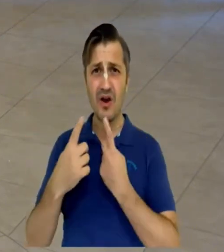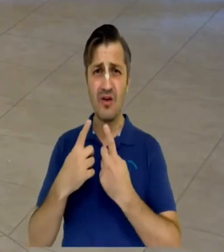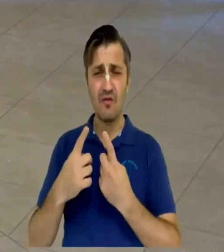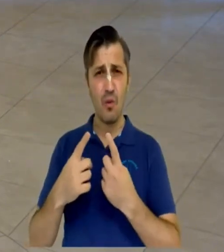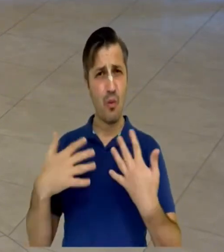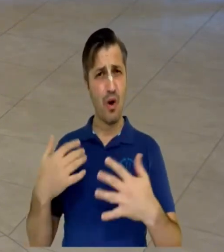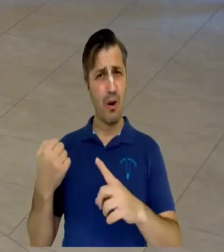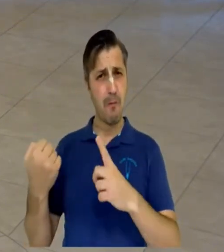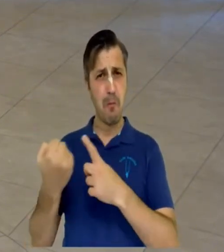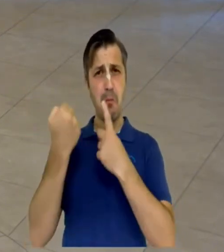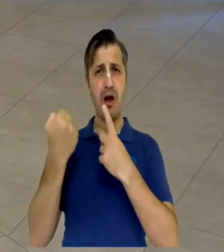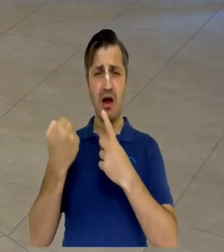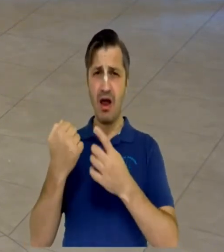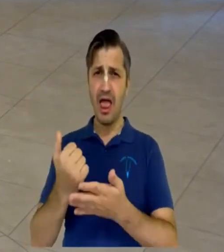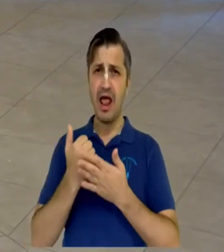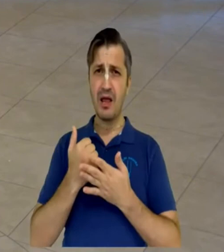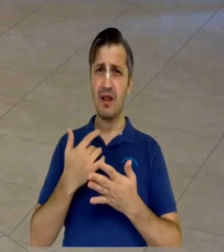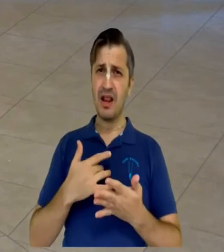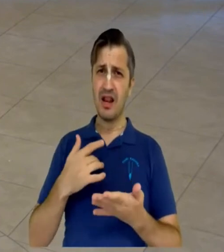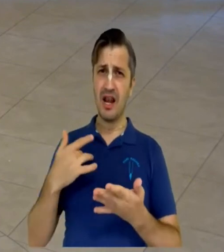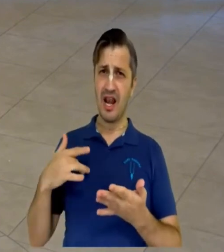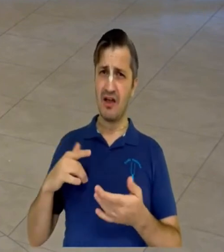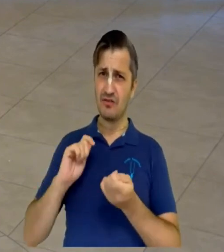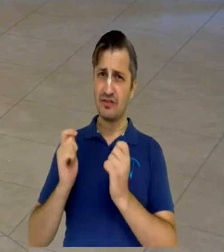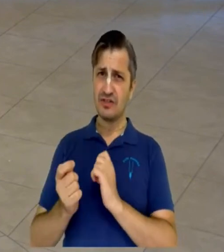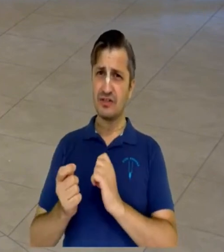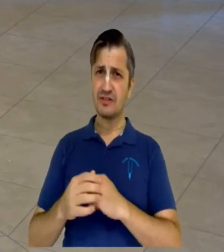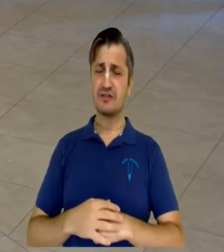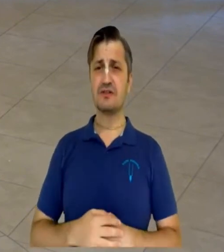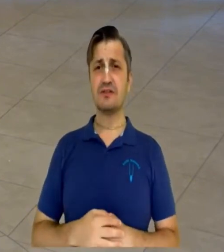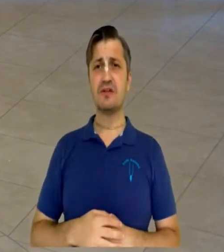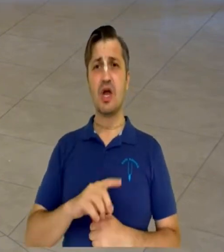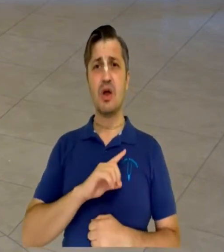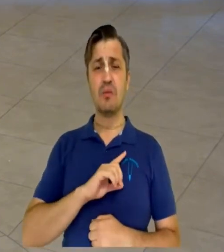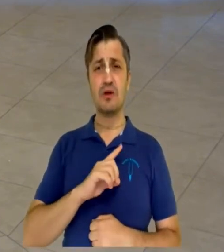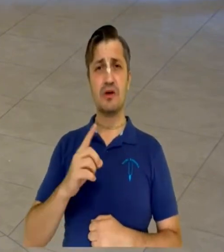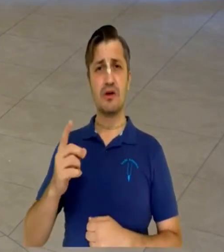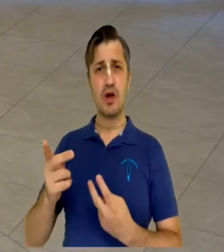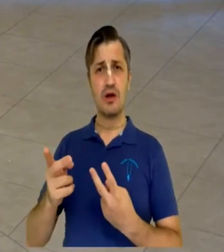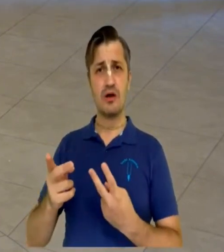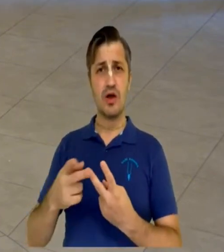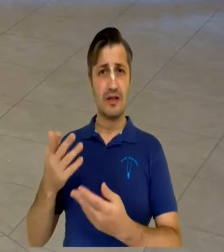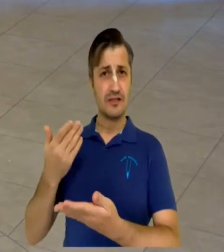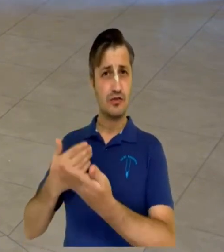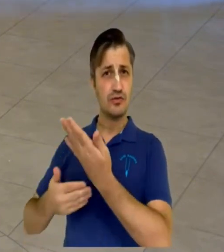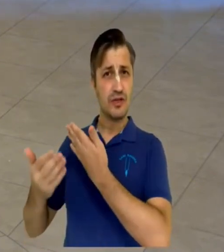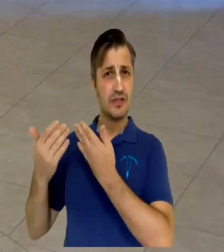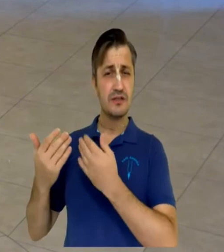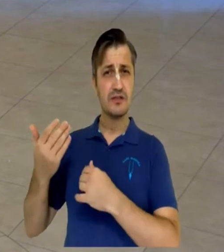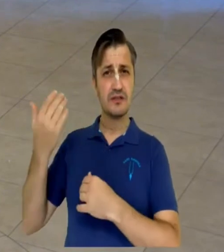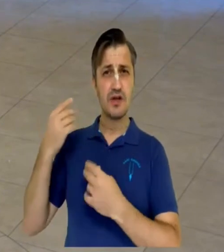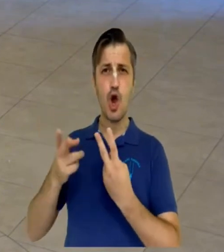spiritualists, all over the world in different traditions, we're trying to understand just like a point of whether we are soul or we're